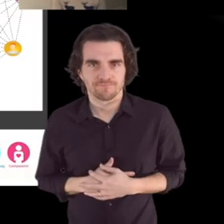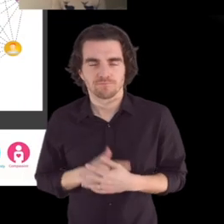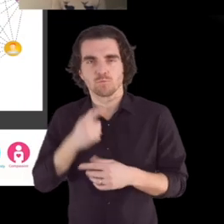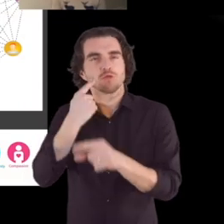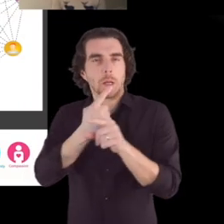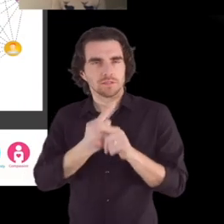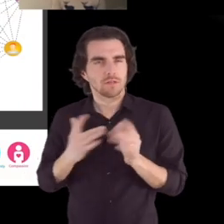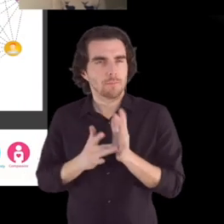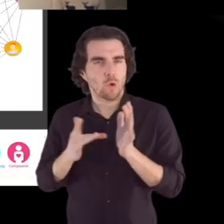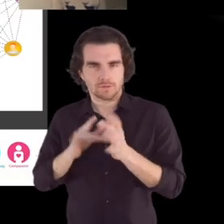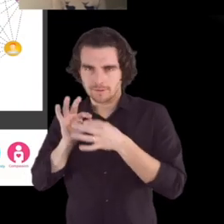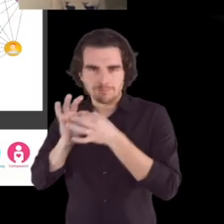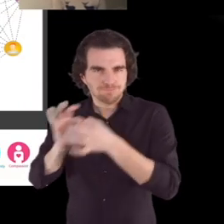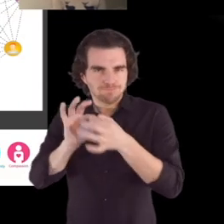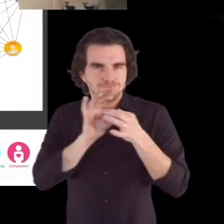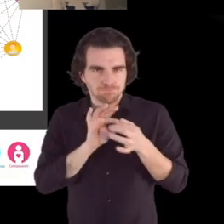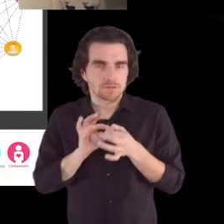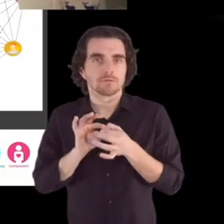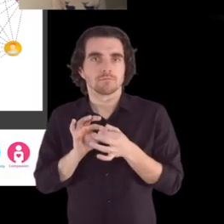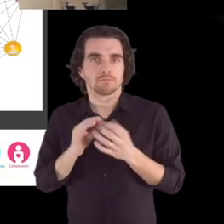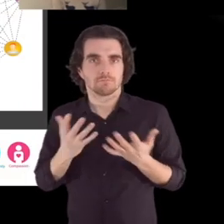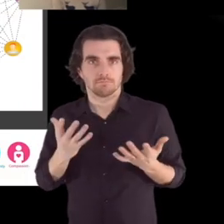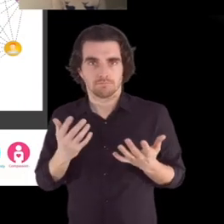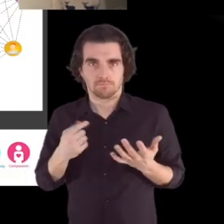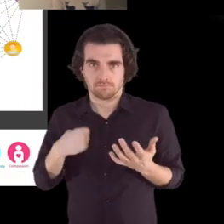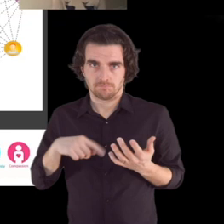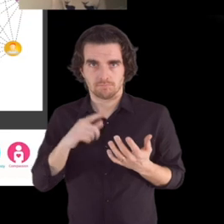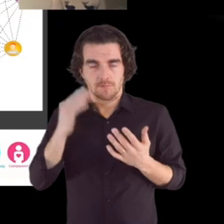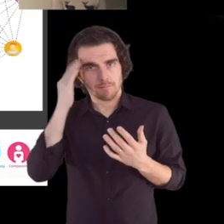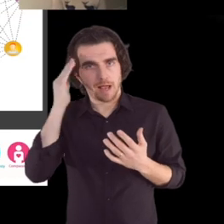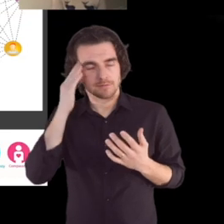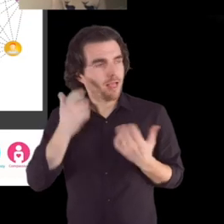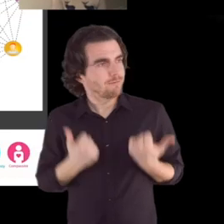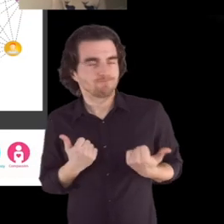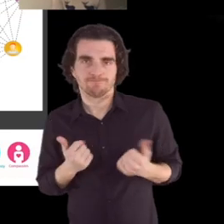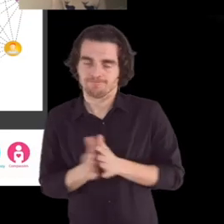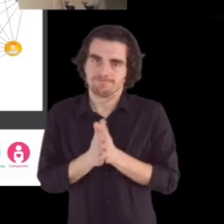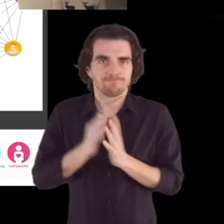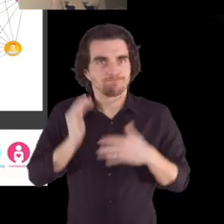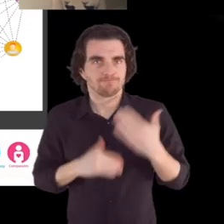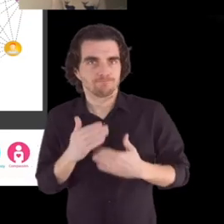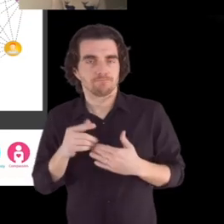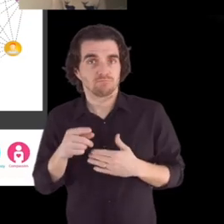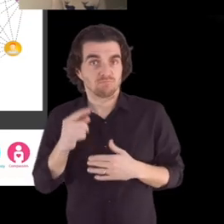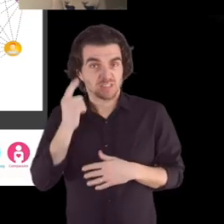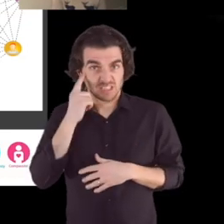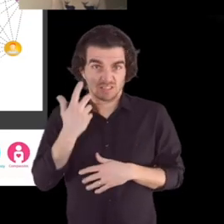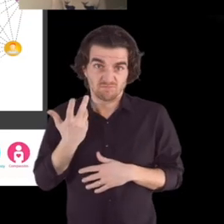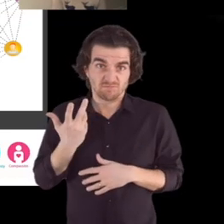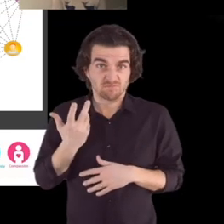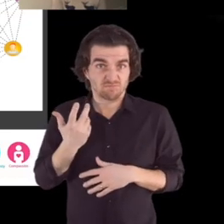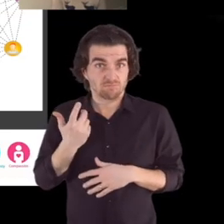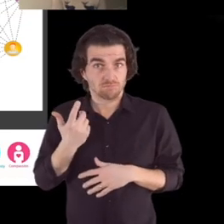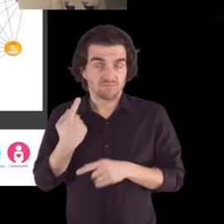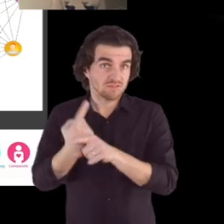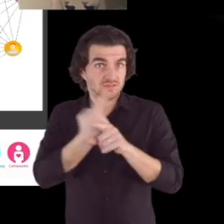So we mentioned earlier about the importance of connection, and it really plays a vital part in our ability to kind of stay mentally well. And it's something